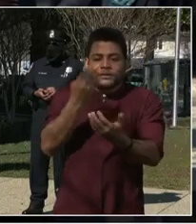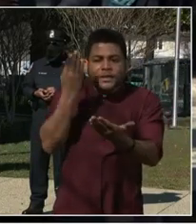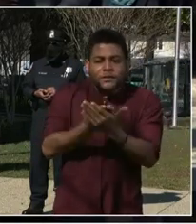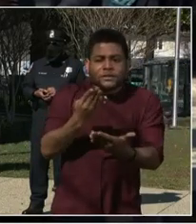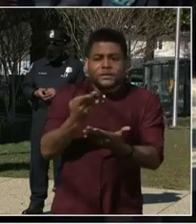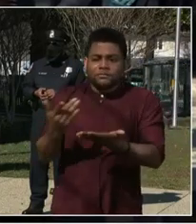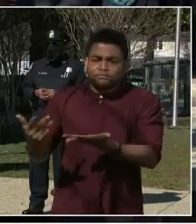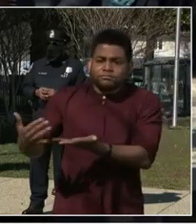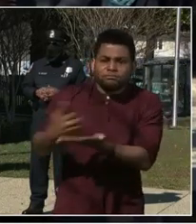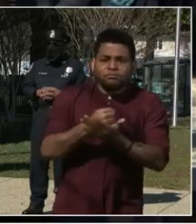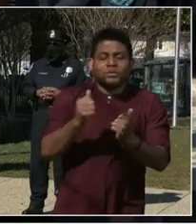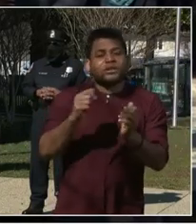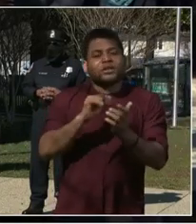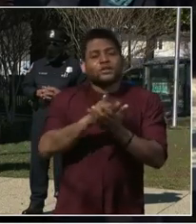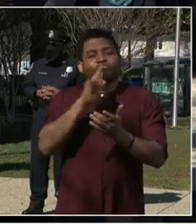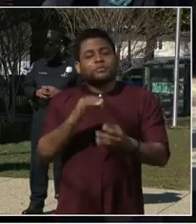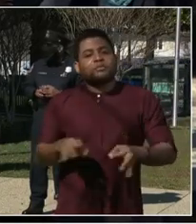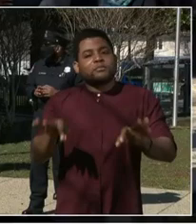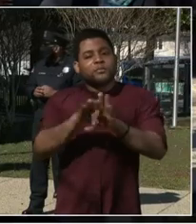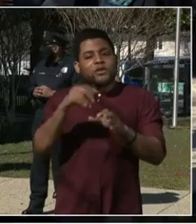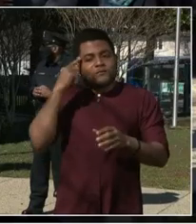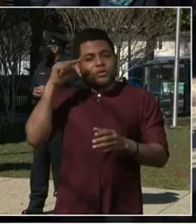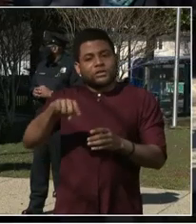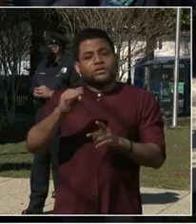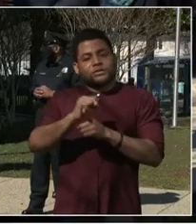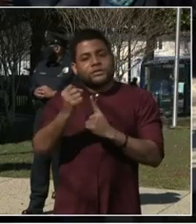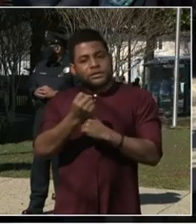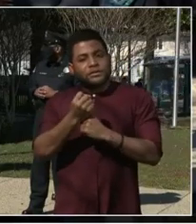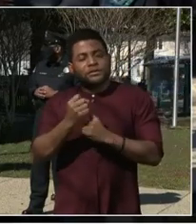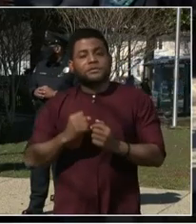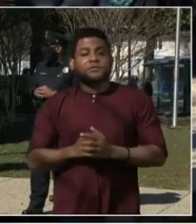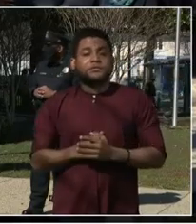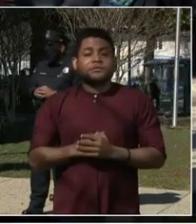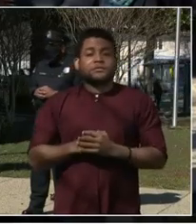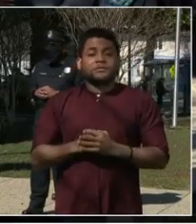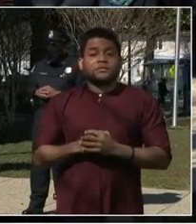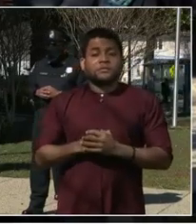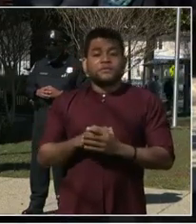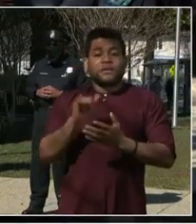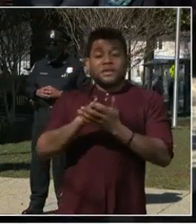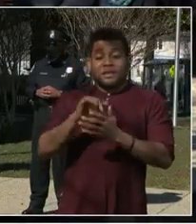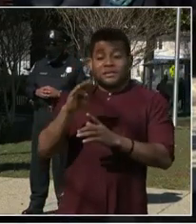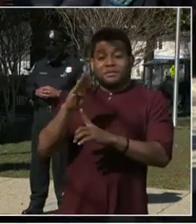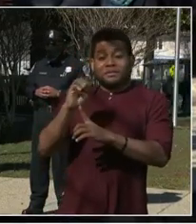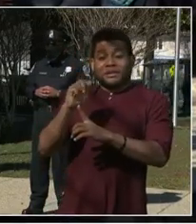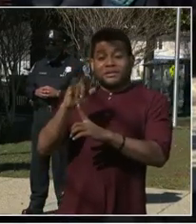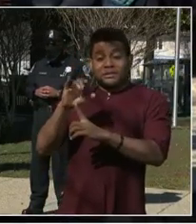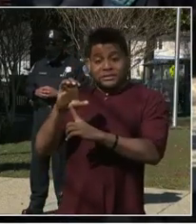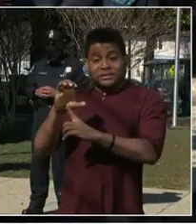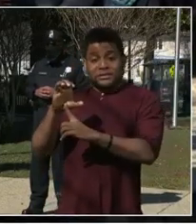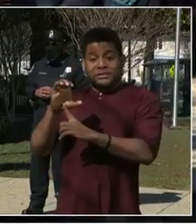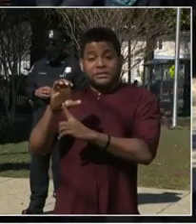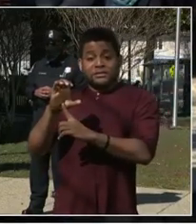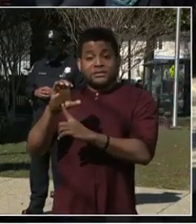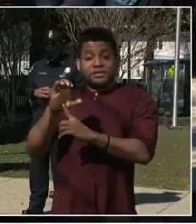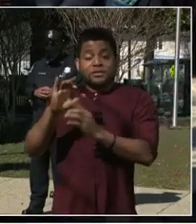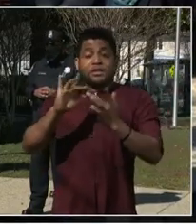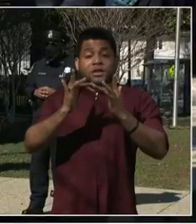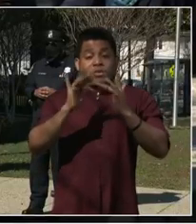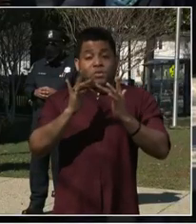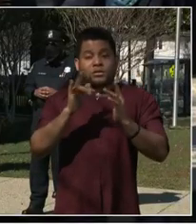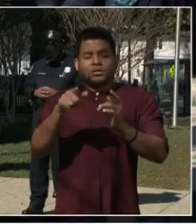vital in this case. The National Integrated Ballistics Information Network, or NIBIN, was particularly crucial in